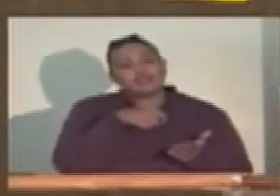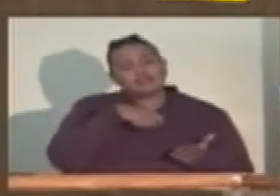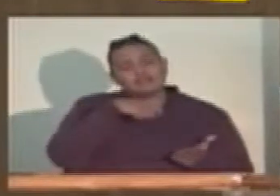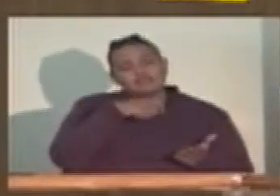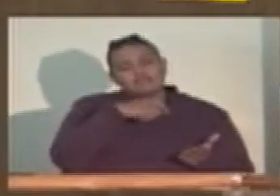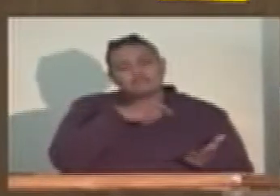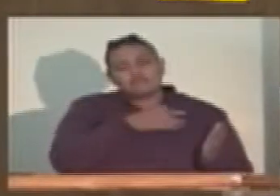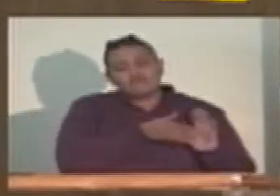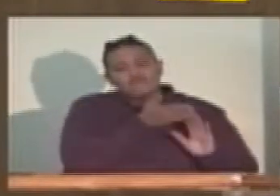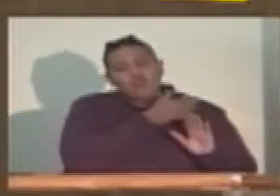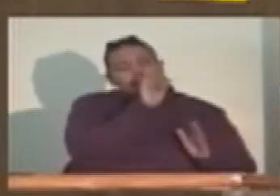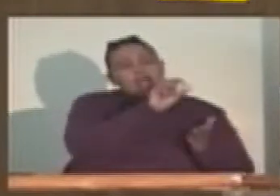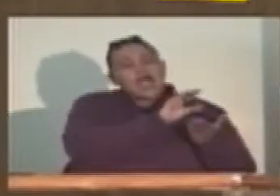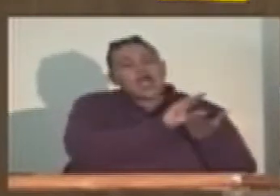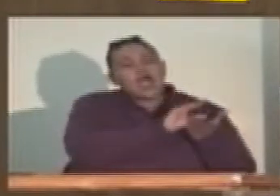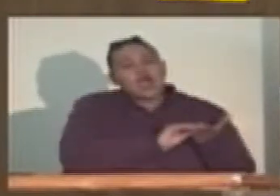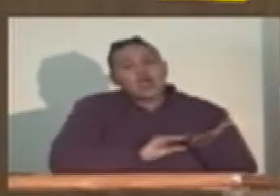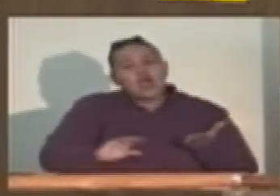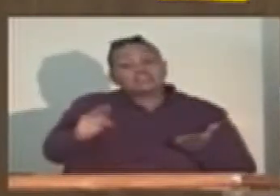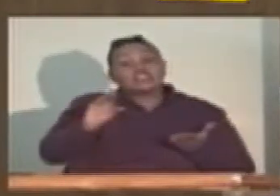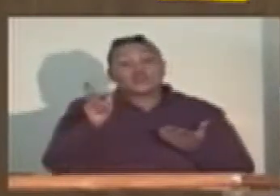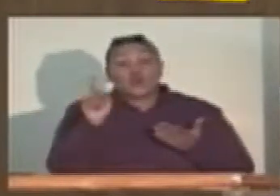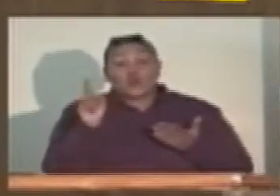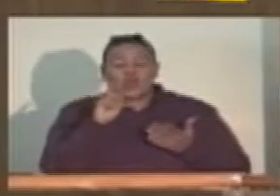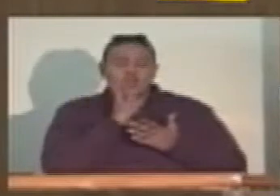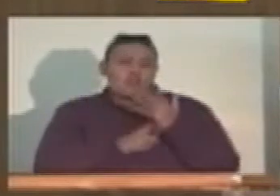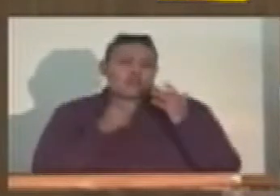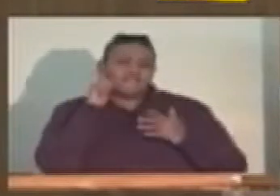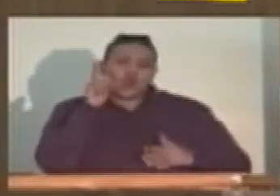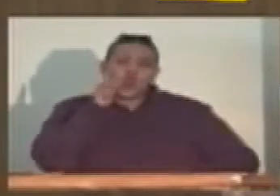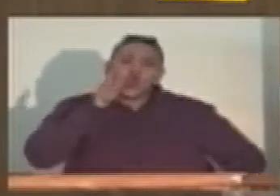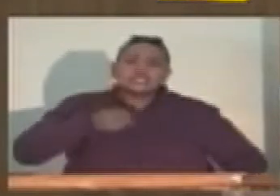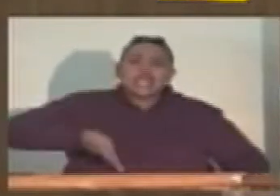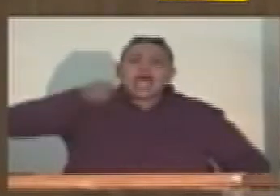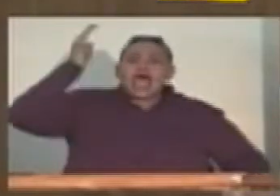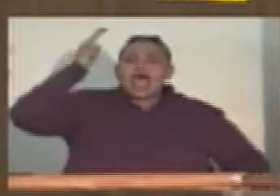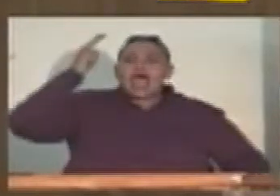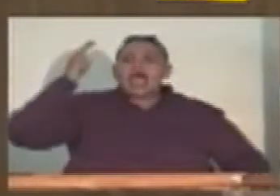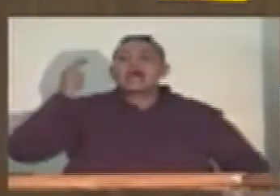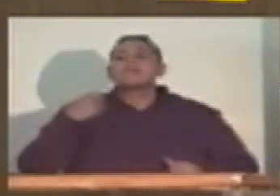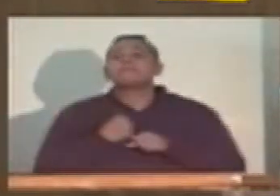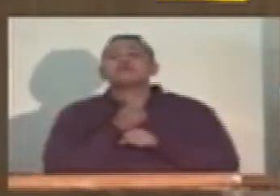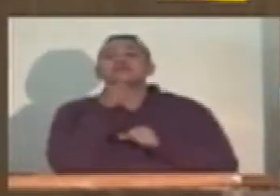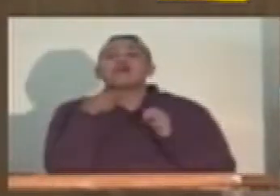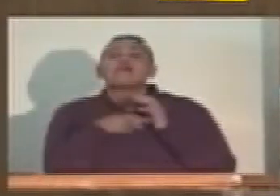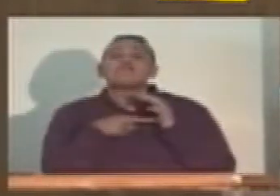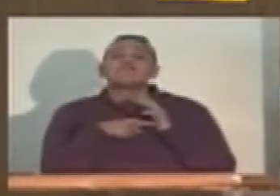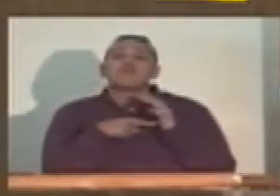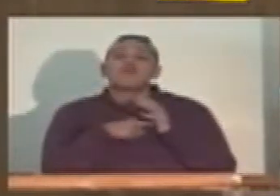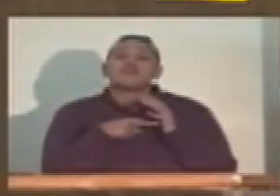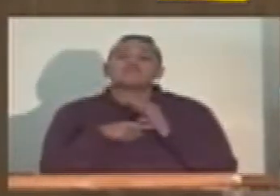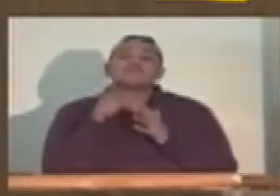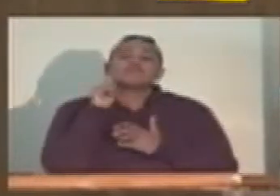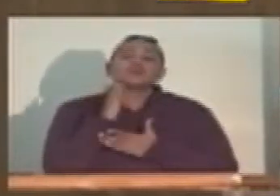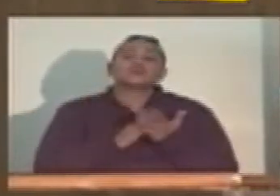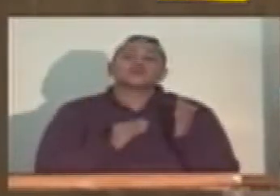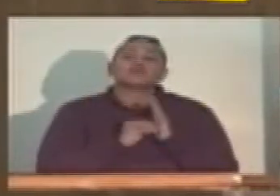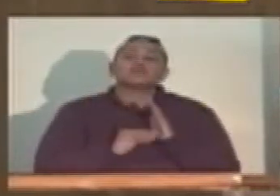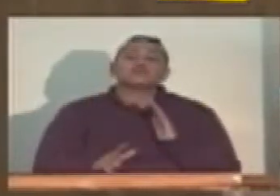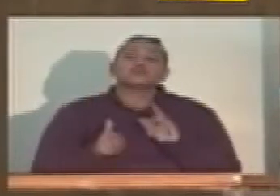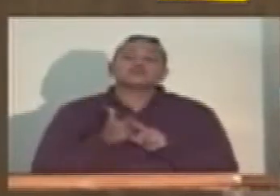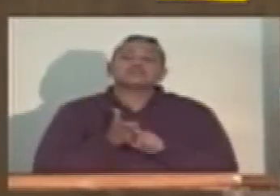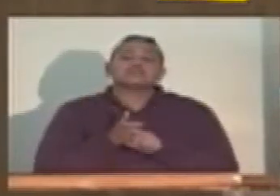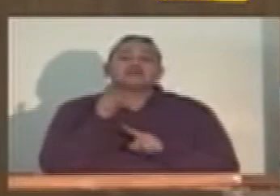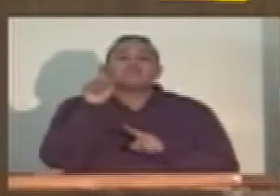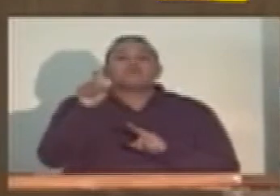by concessionaires, where the cost for a lunch is higher, makes it unaffordable for some students. This